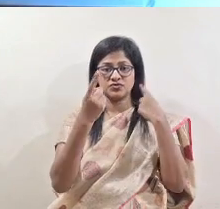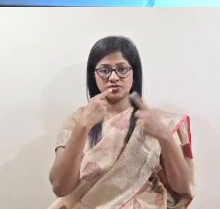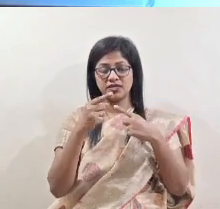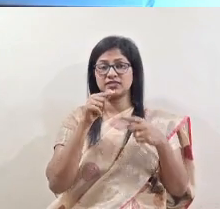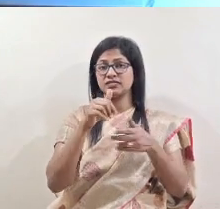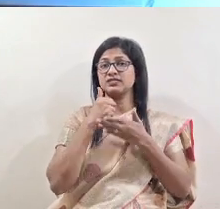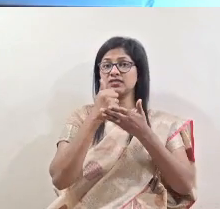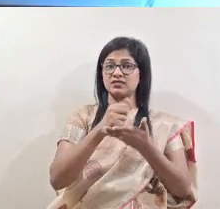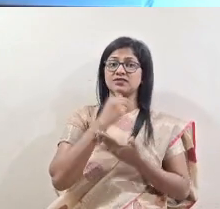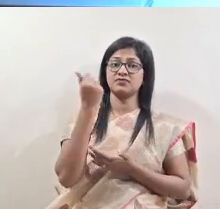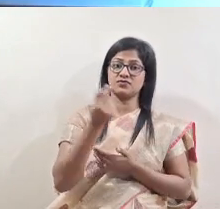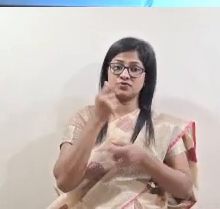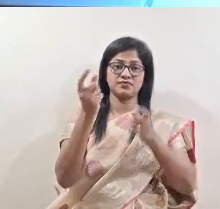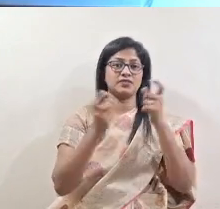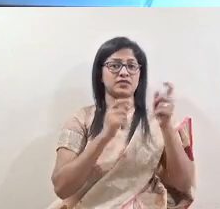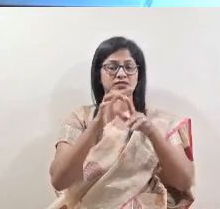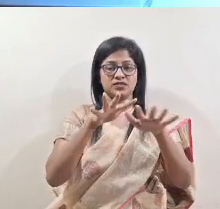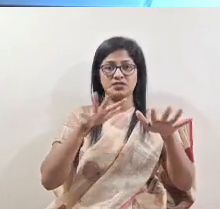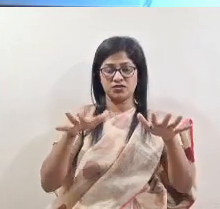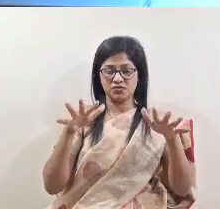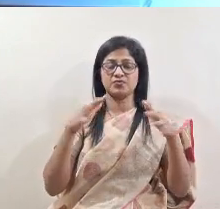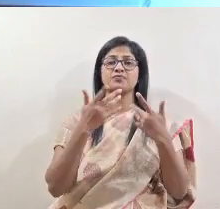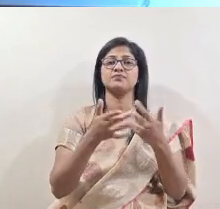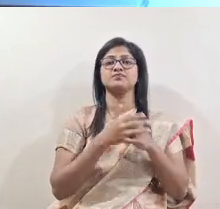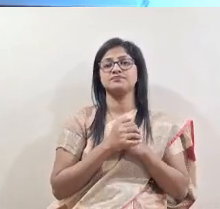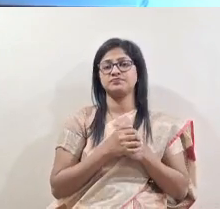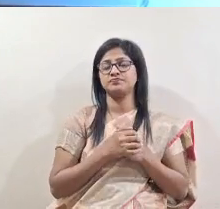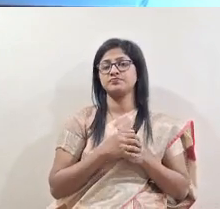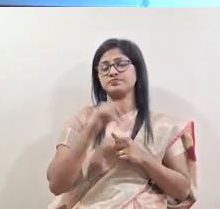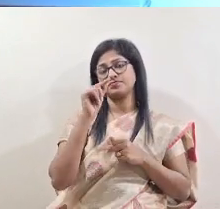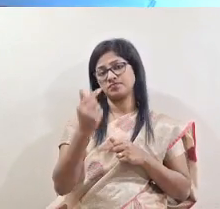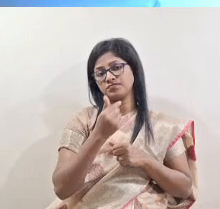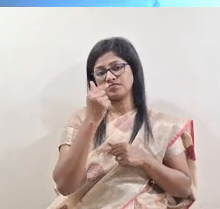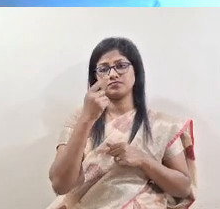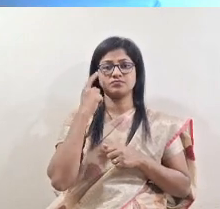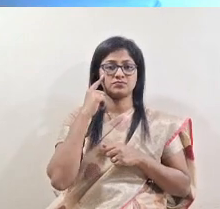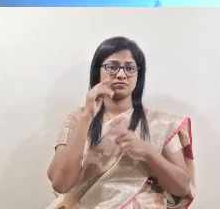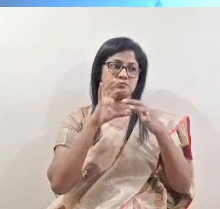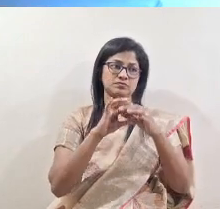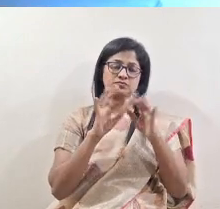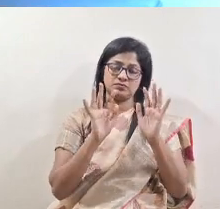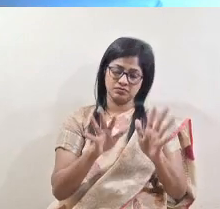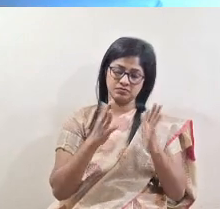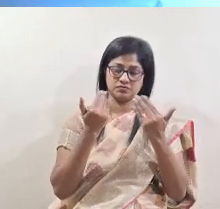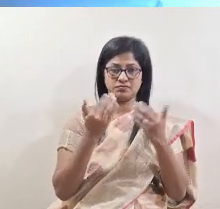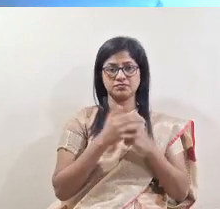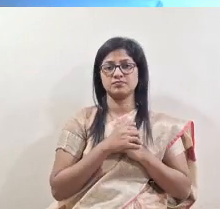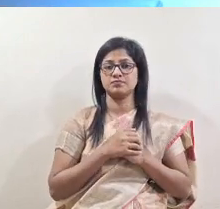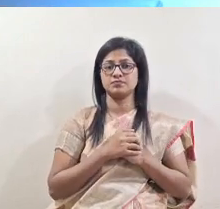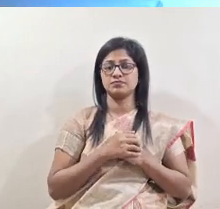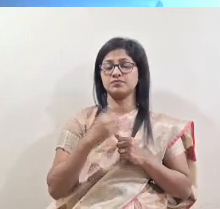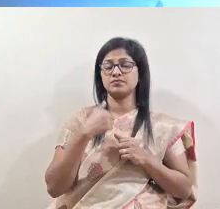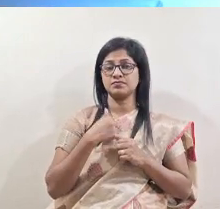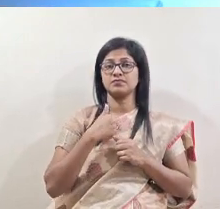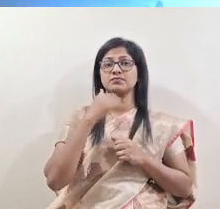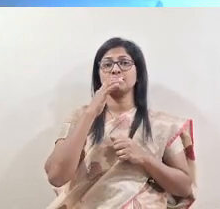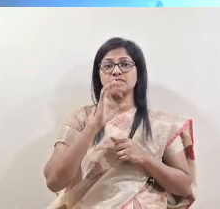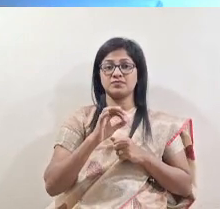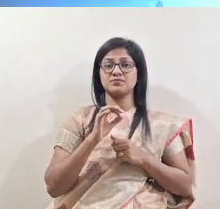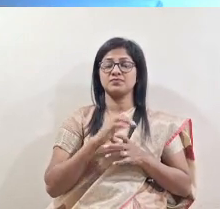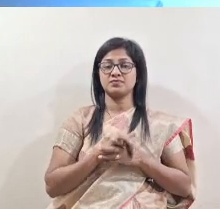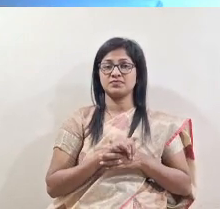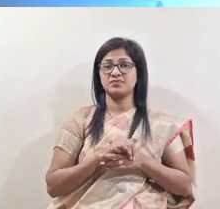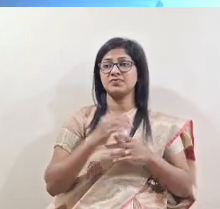it's actually helpful in managing the crowd. I think that's one possible application that I can think of. And I have